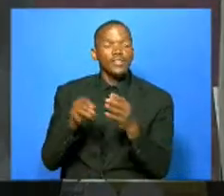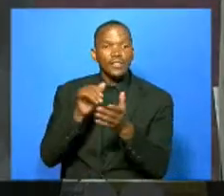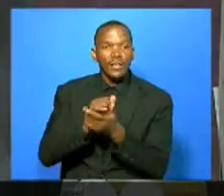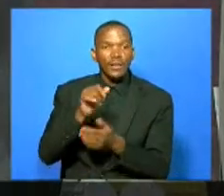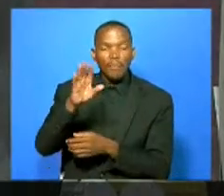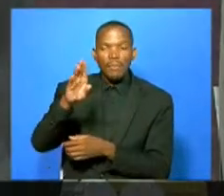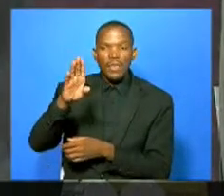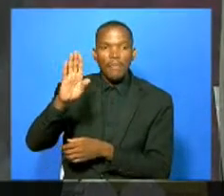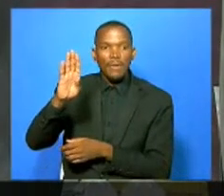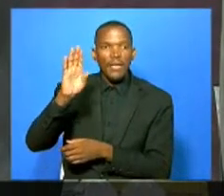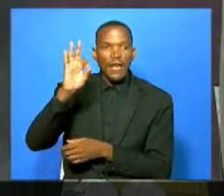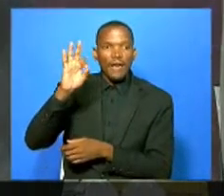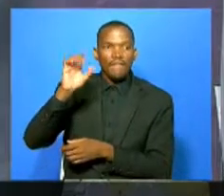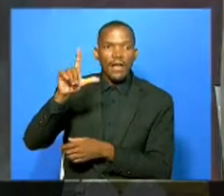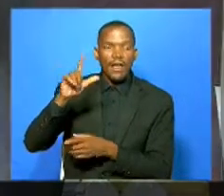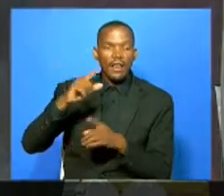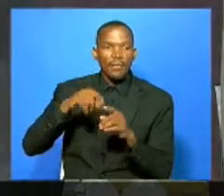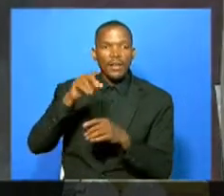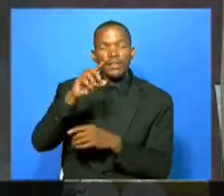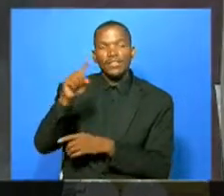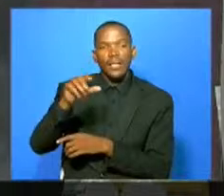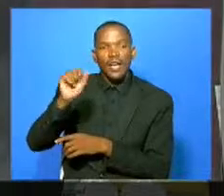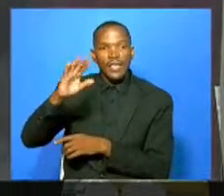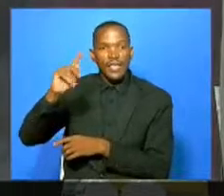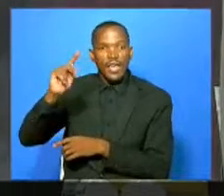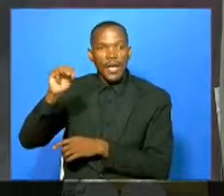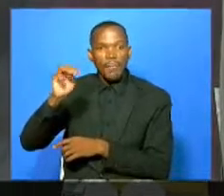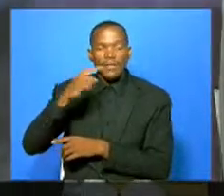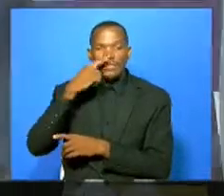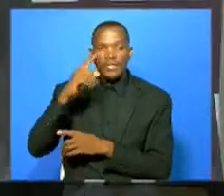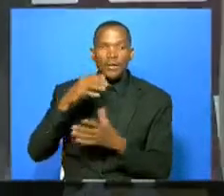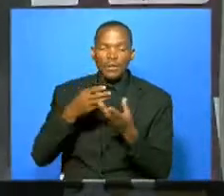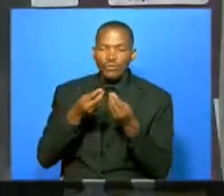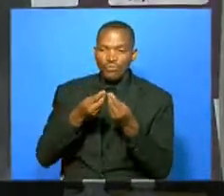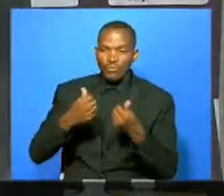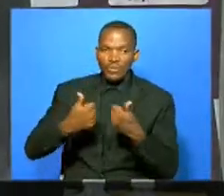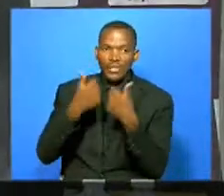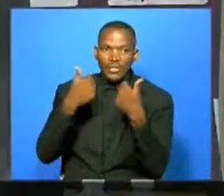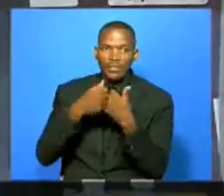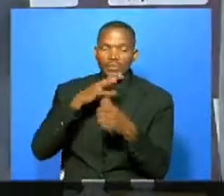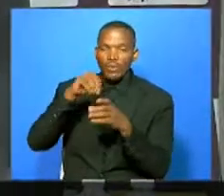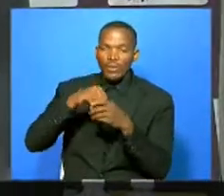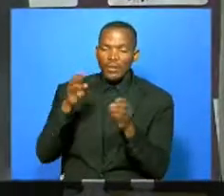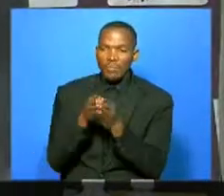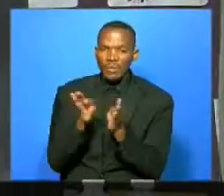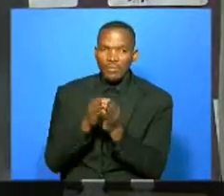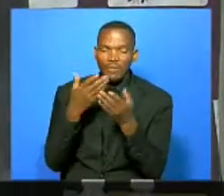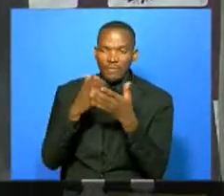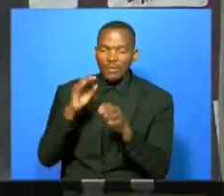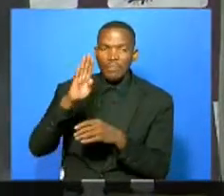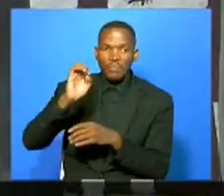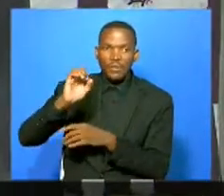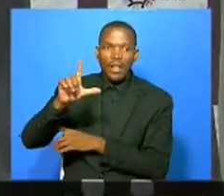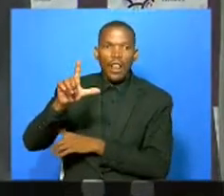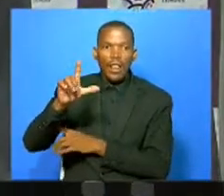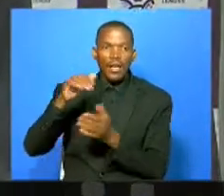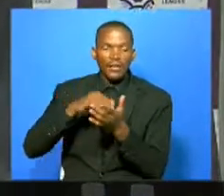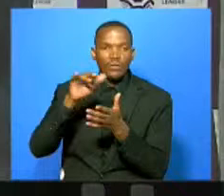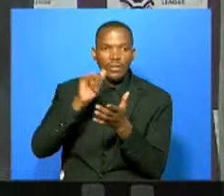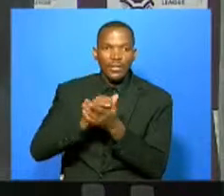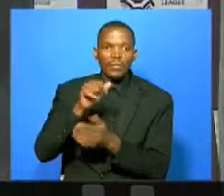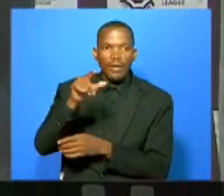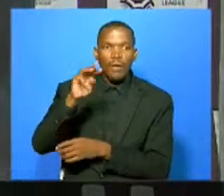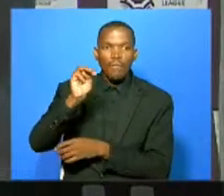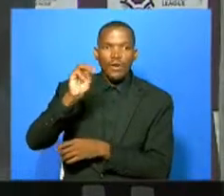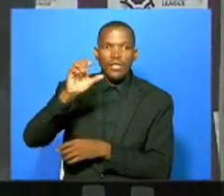stilo wa BFL Nicolas Zakem ona supa gape fa ba khone go thiba diphatlhatse dingdzing dile temo khudi thamaganya Botswana Football League. Alec Fela